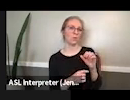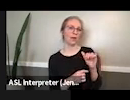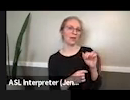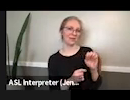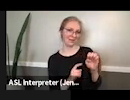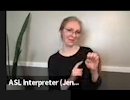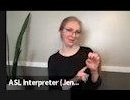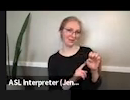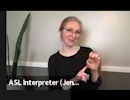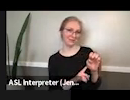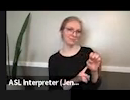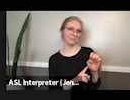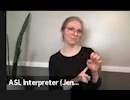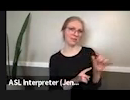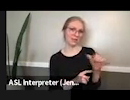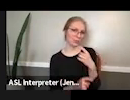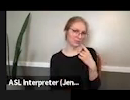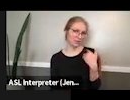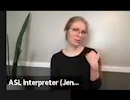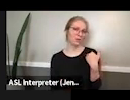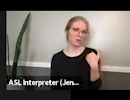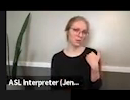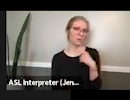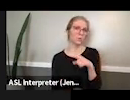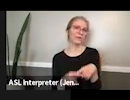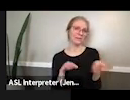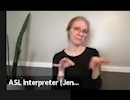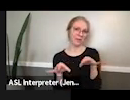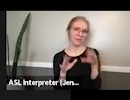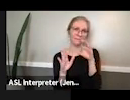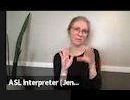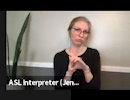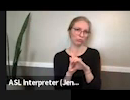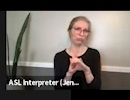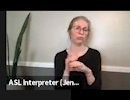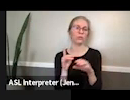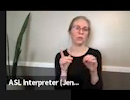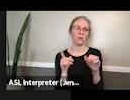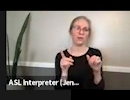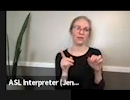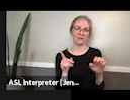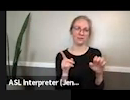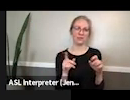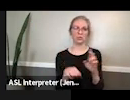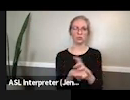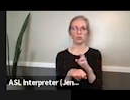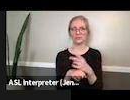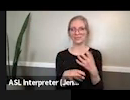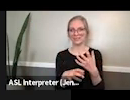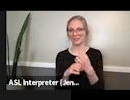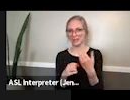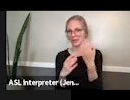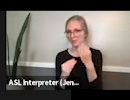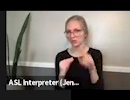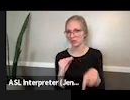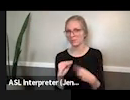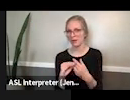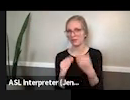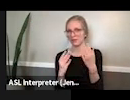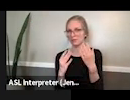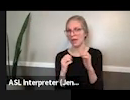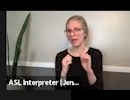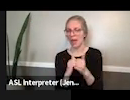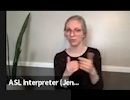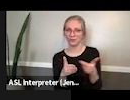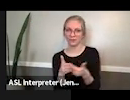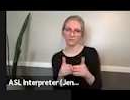we said, when I was explaining with the picture, the OAE is utilized to gain information about how the infant's cochlea